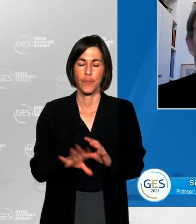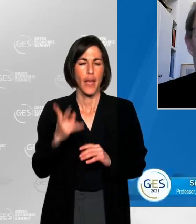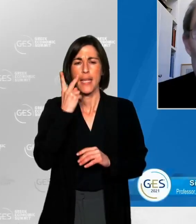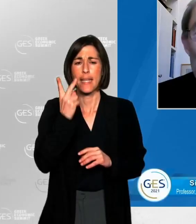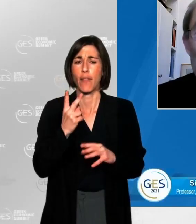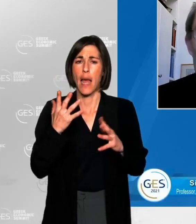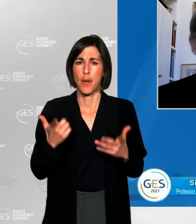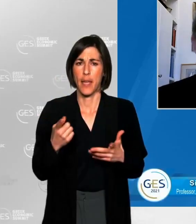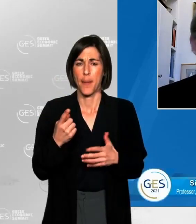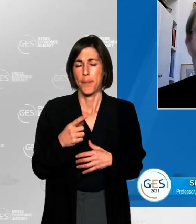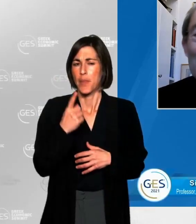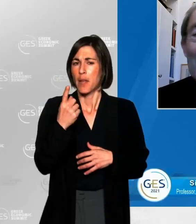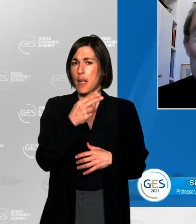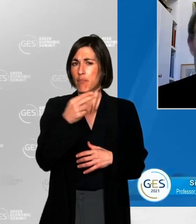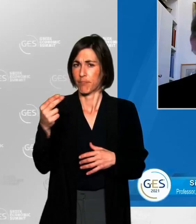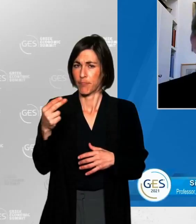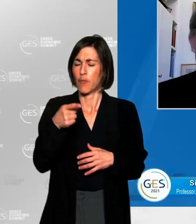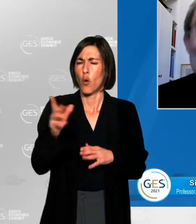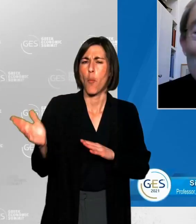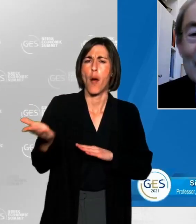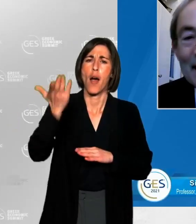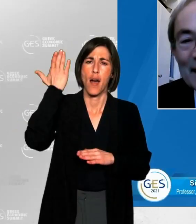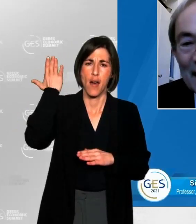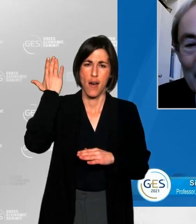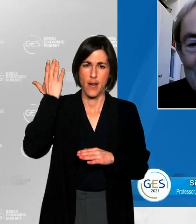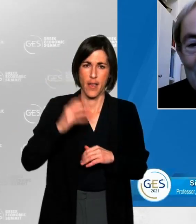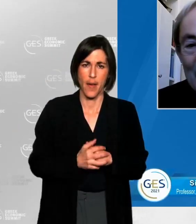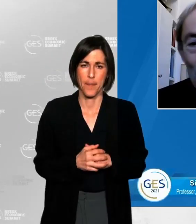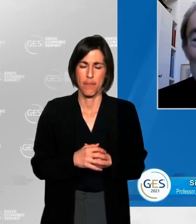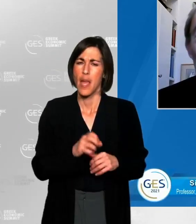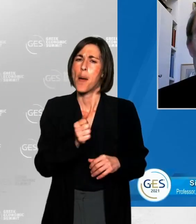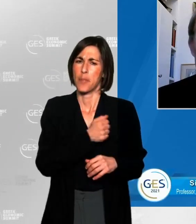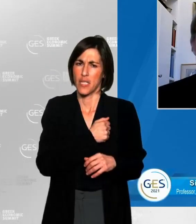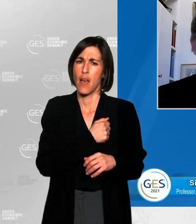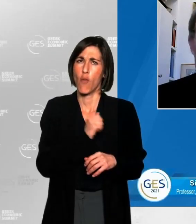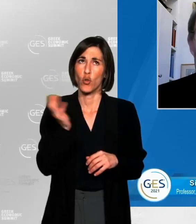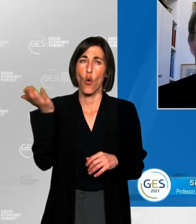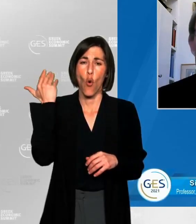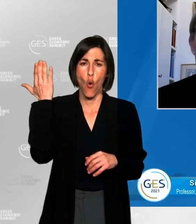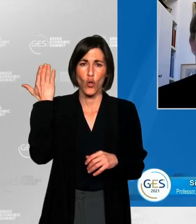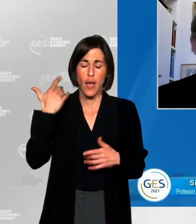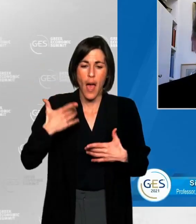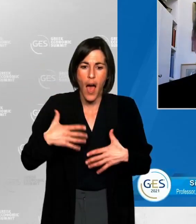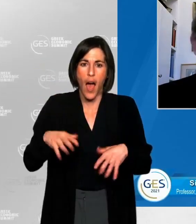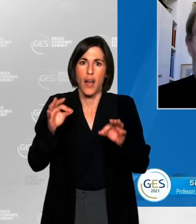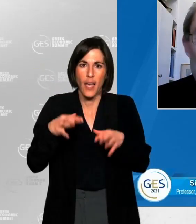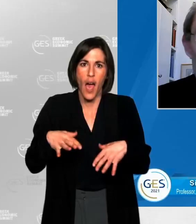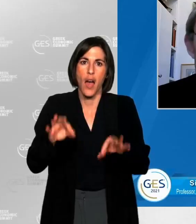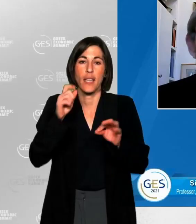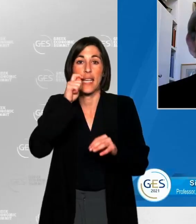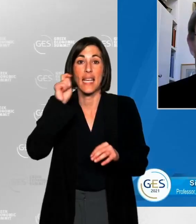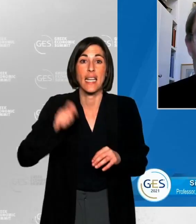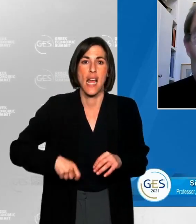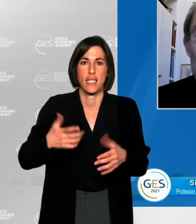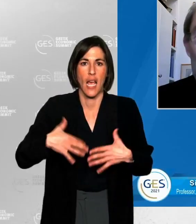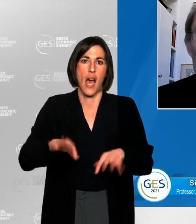back a long way. In fact, I think the Chinese had a saying that was along these lines, which wouldn't surprise me because the Chinese have a saying